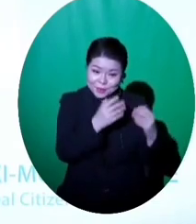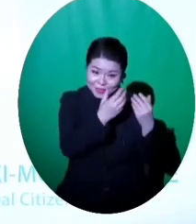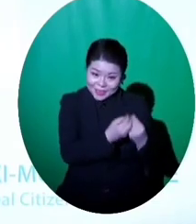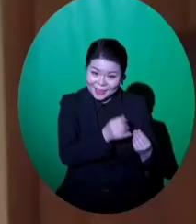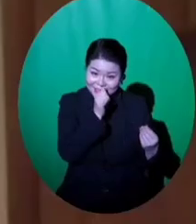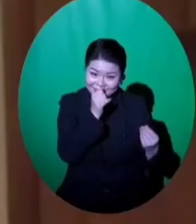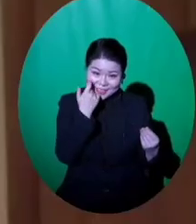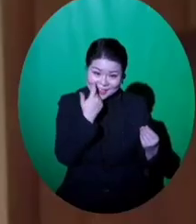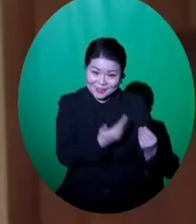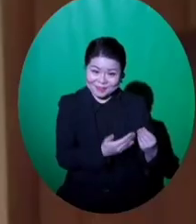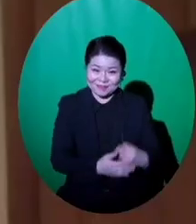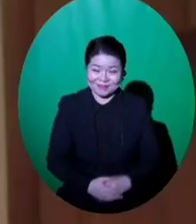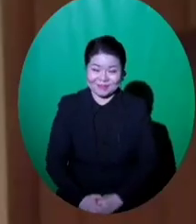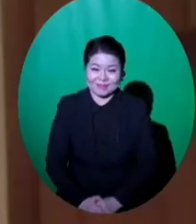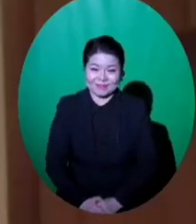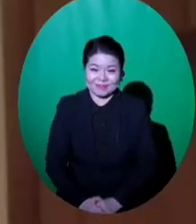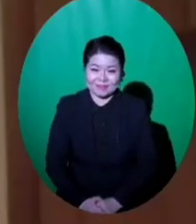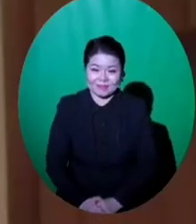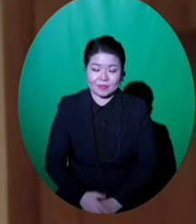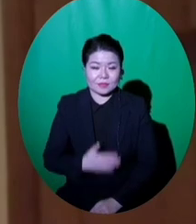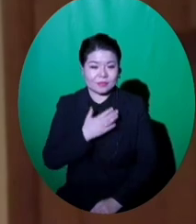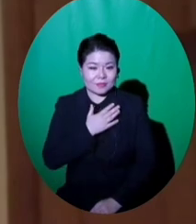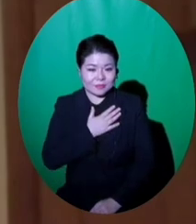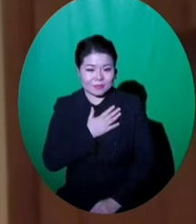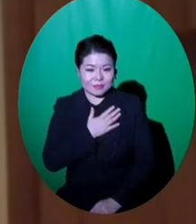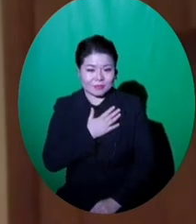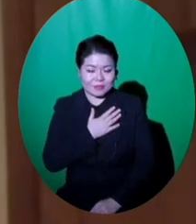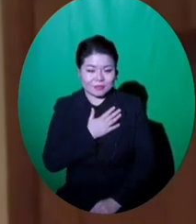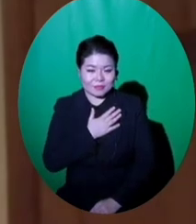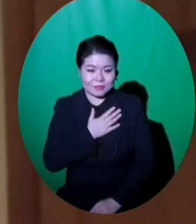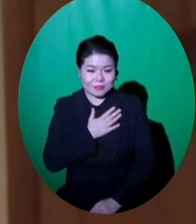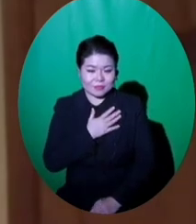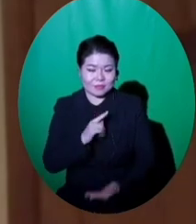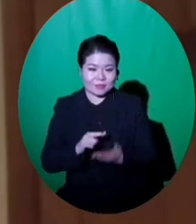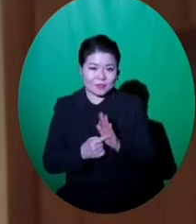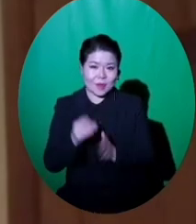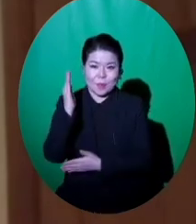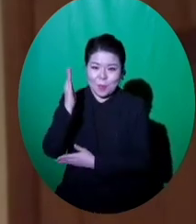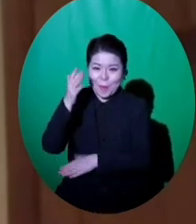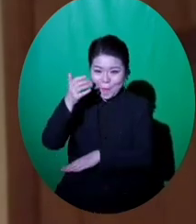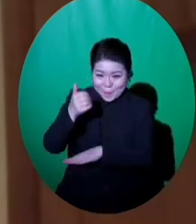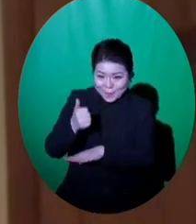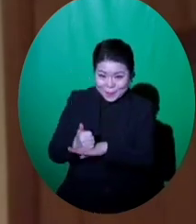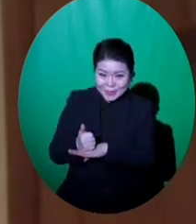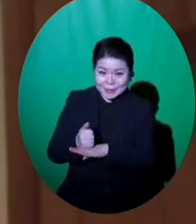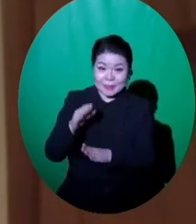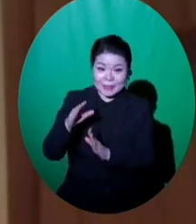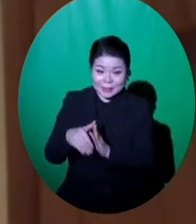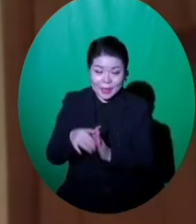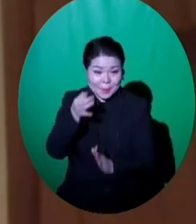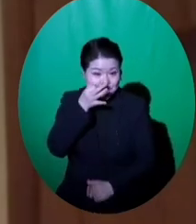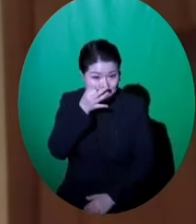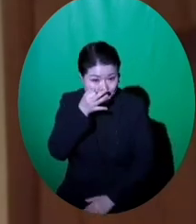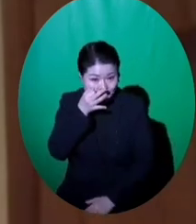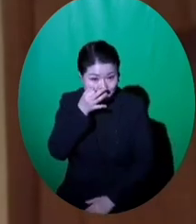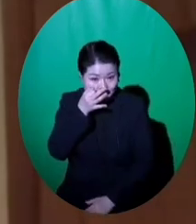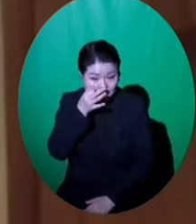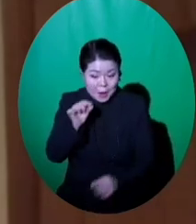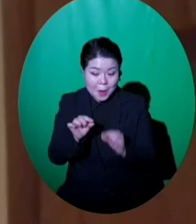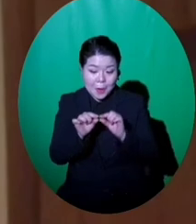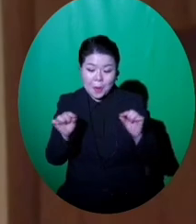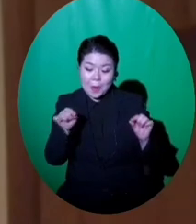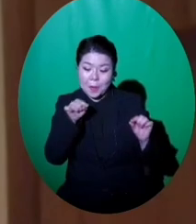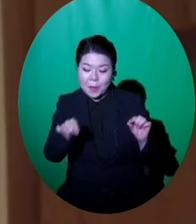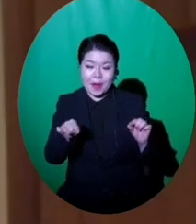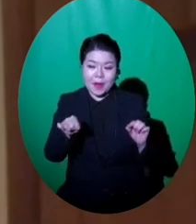that I provided at the end of my talk, mm-hmm. I think represent mm-hmm. what I think are kind of nascent efforts, but there are many,